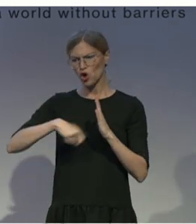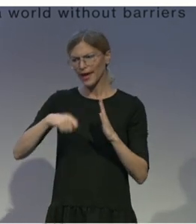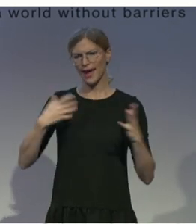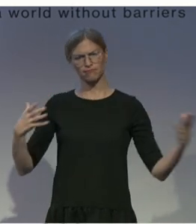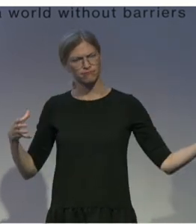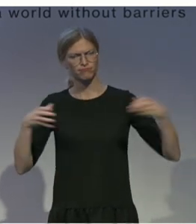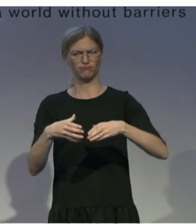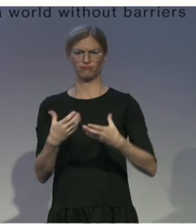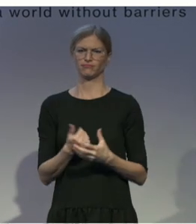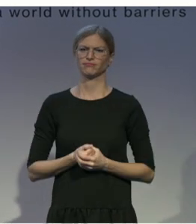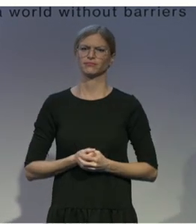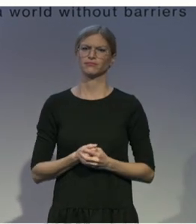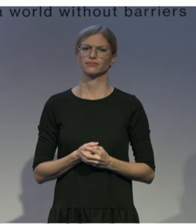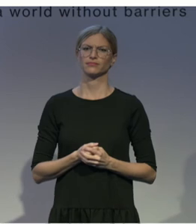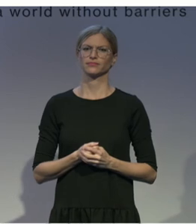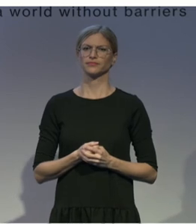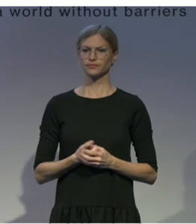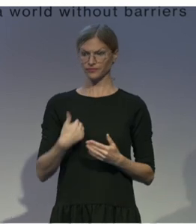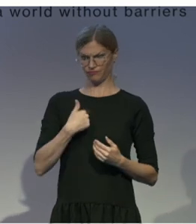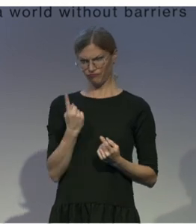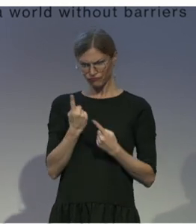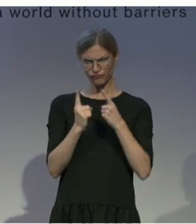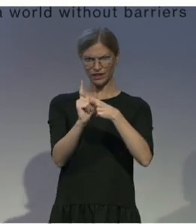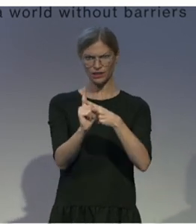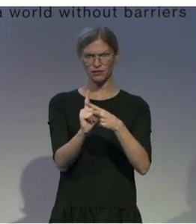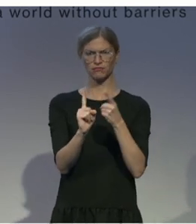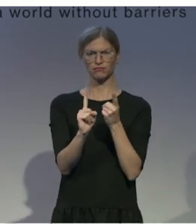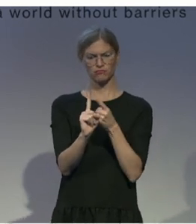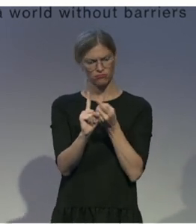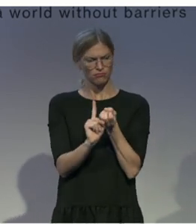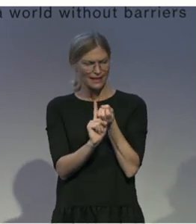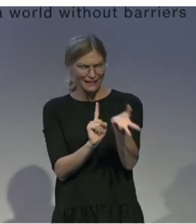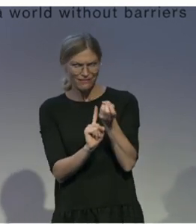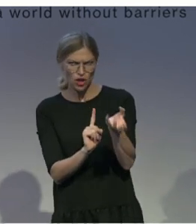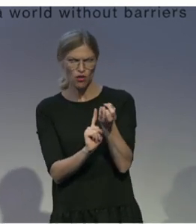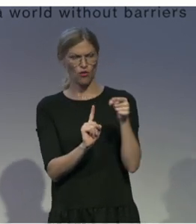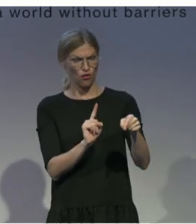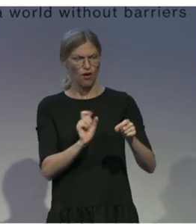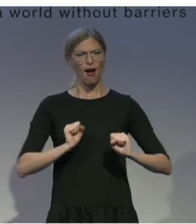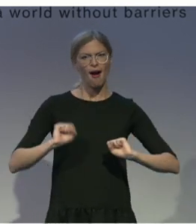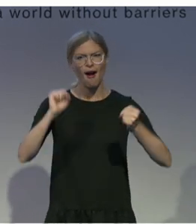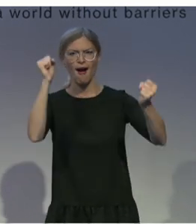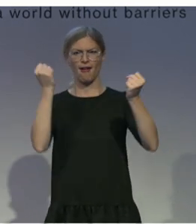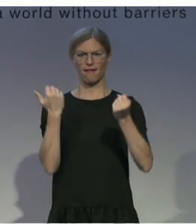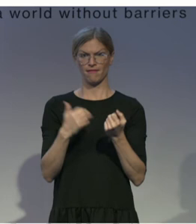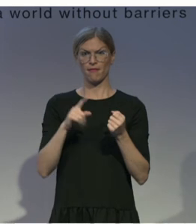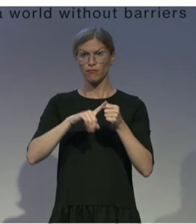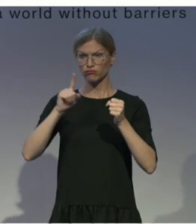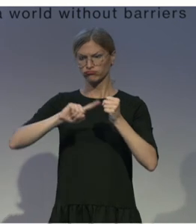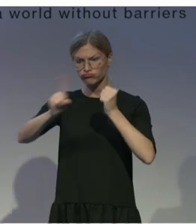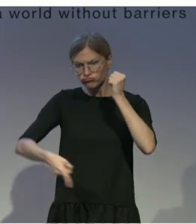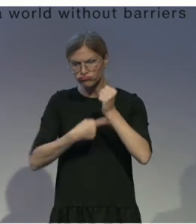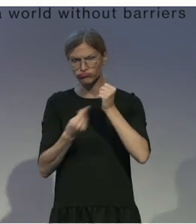evidence-based advocacy, participation village action plan, lobby commune planning and budgeting, support